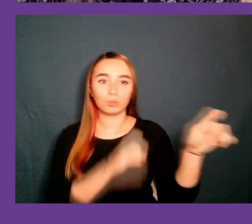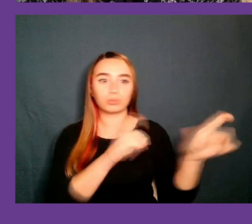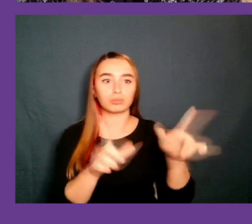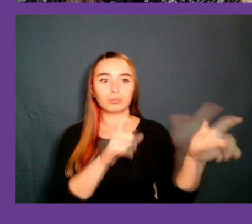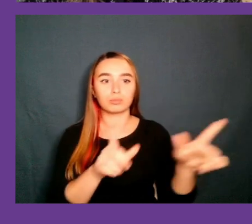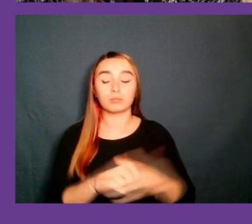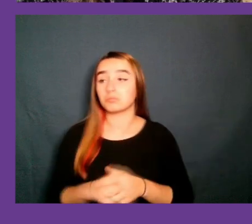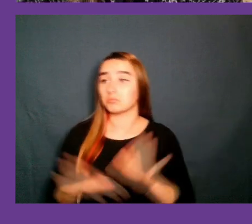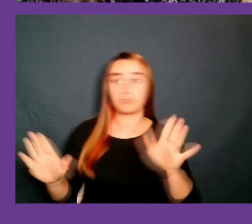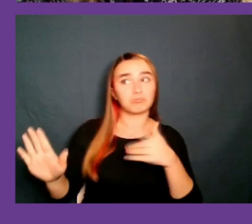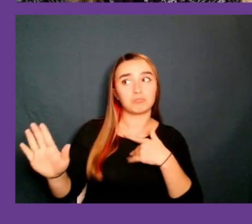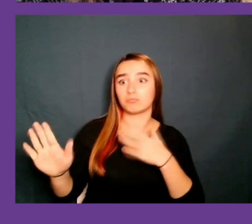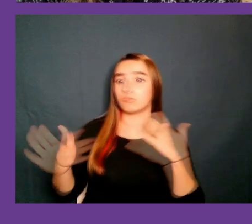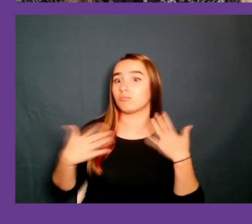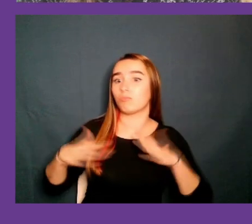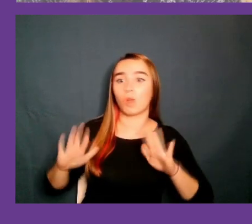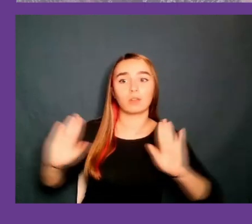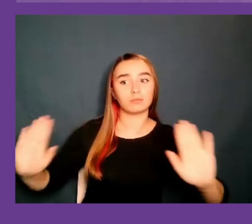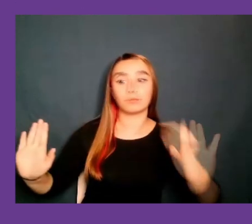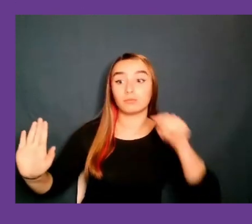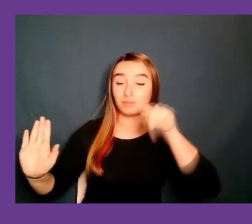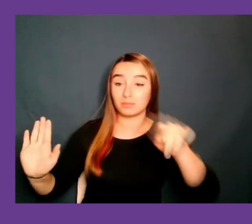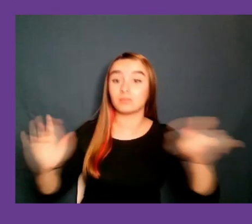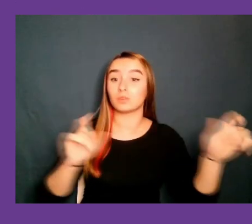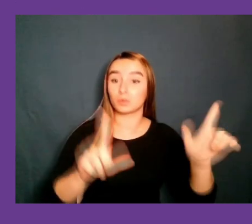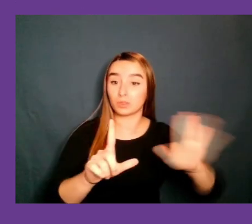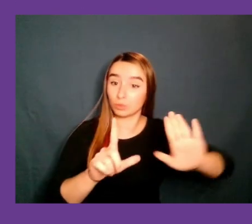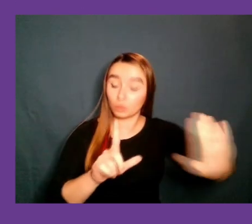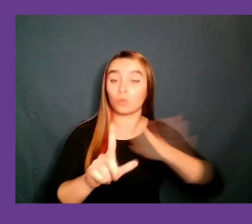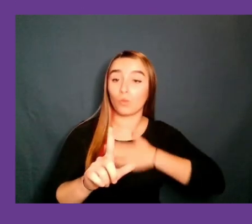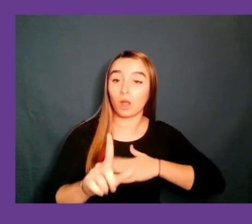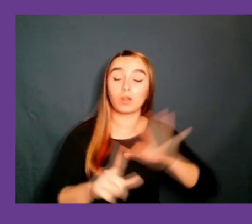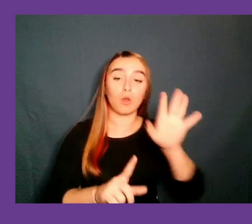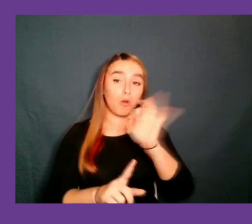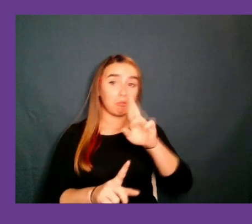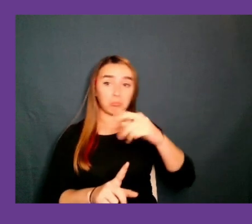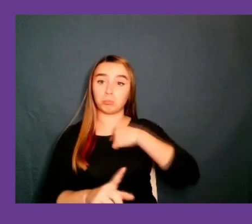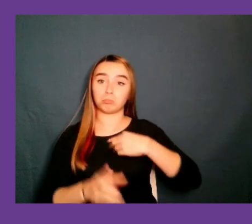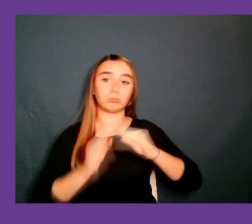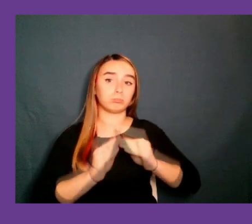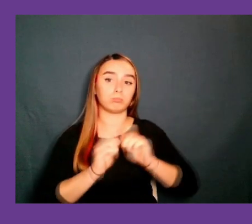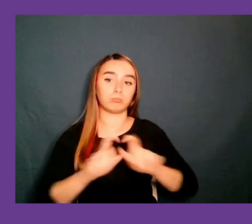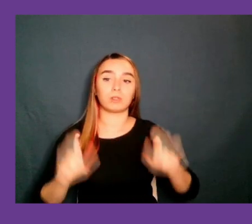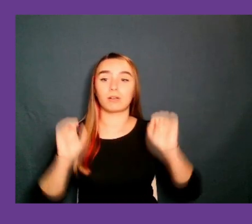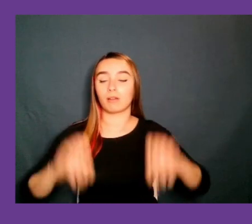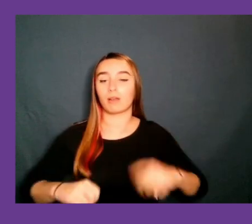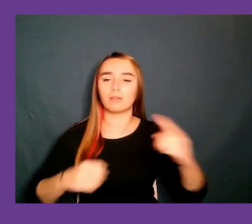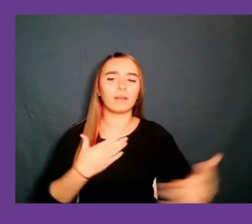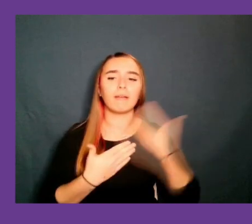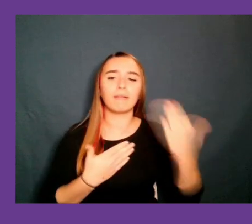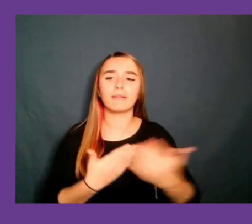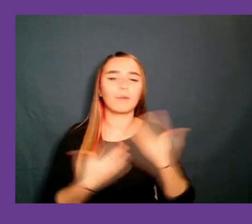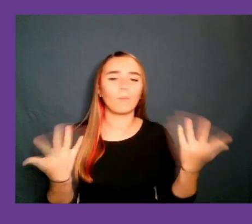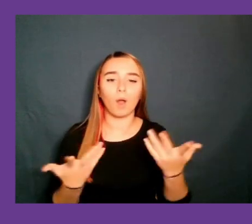prefer. If you prefer to share your screen, whatever you prefer, or I can share it for you. Whatever is easier for you. I think it's